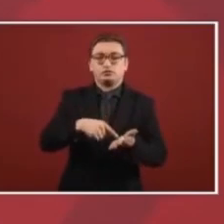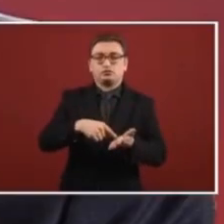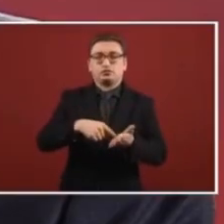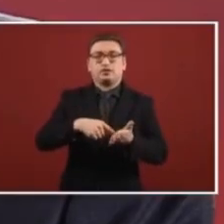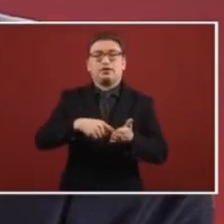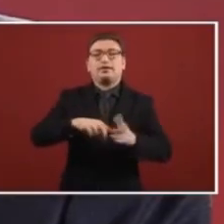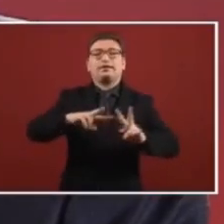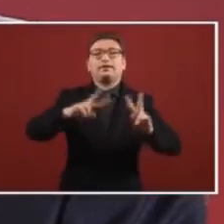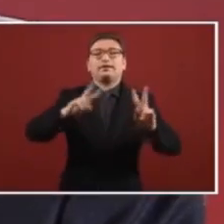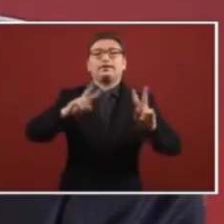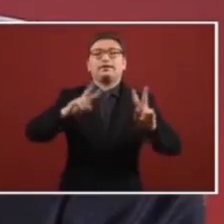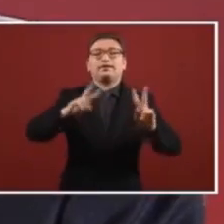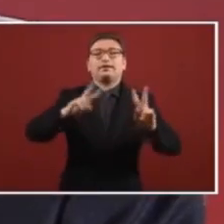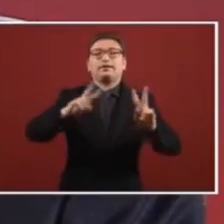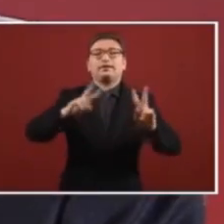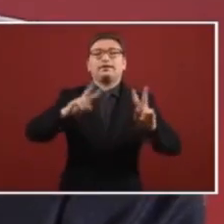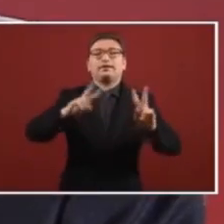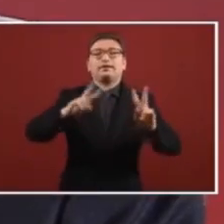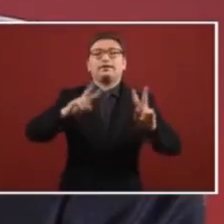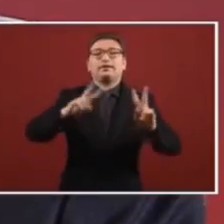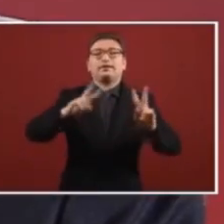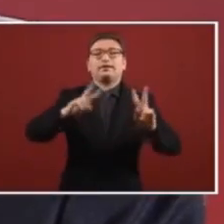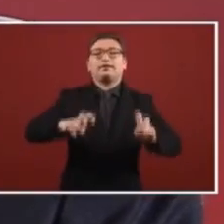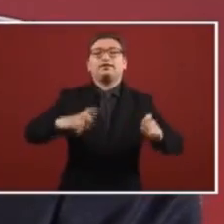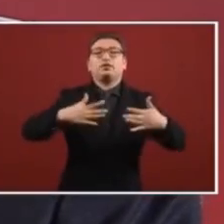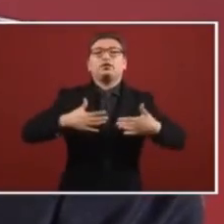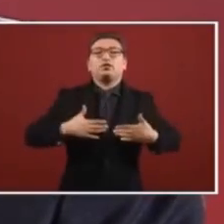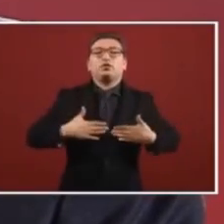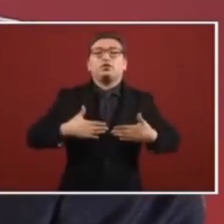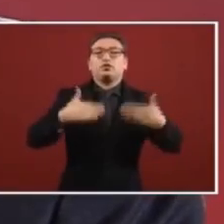Para inversión extranjera. for foreign investments.